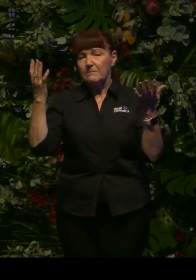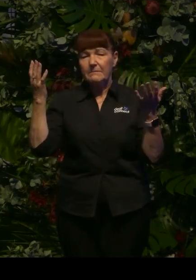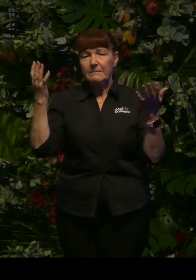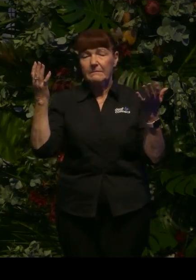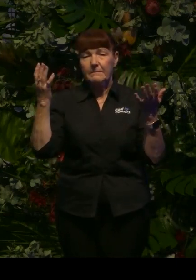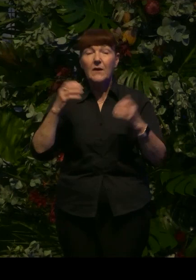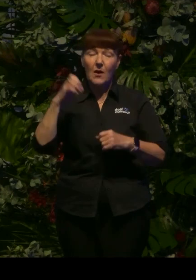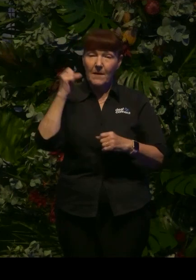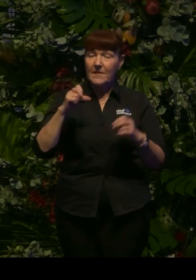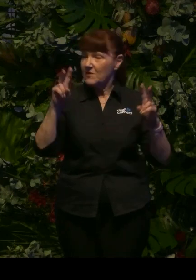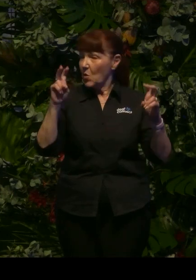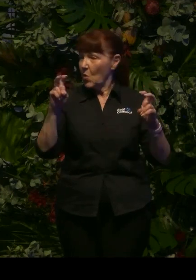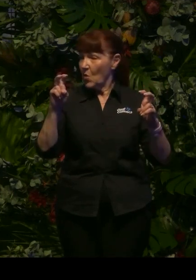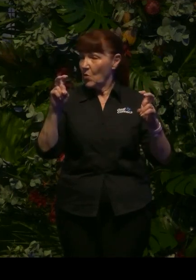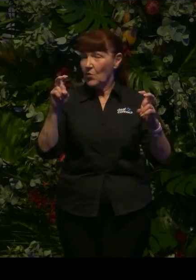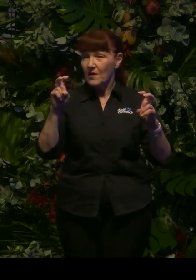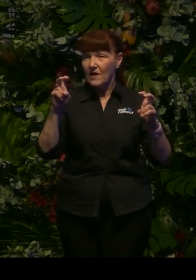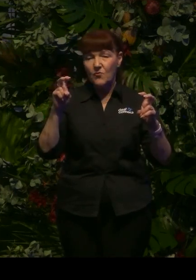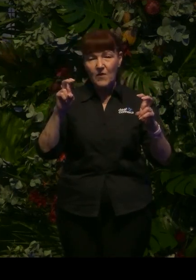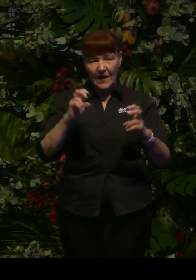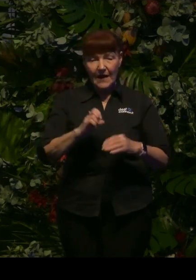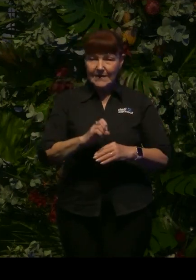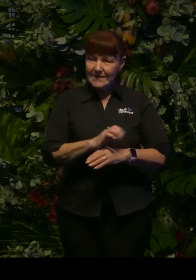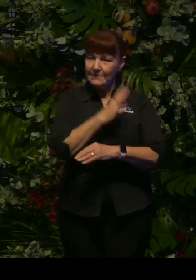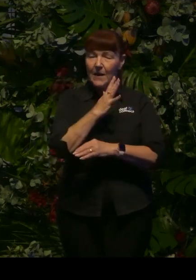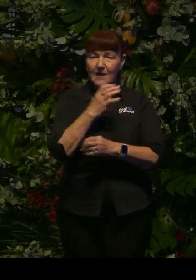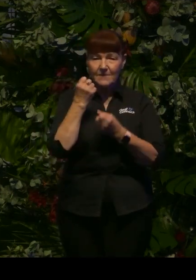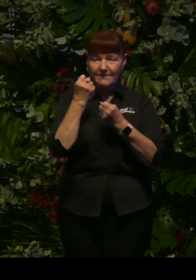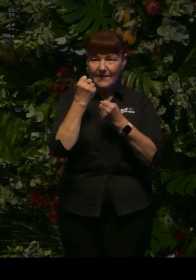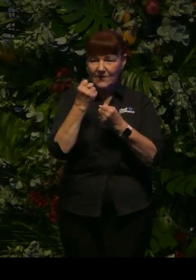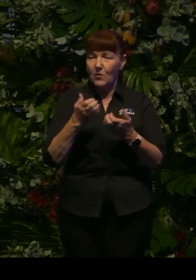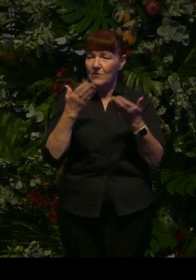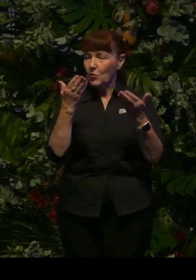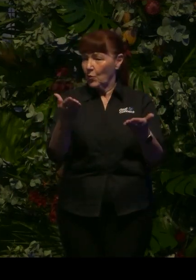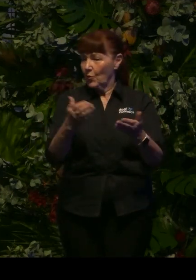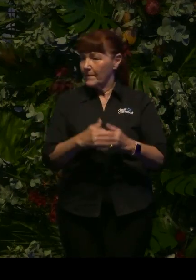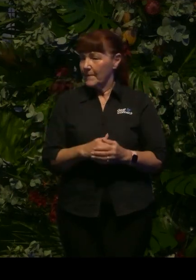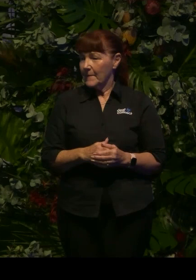this quote, and it inspires my fight, so I leave it and offer it to you.